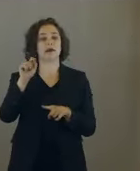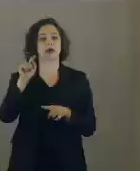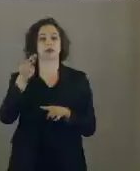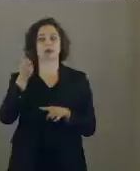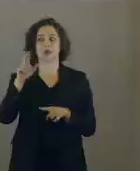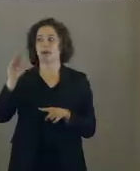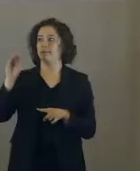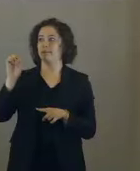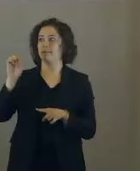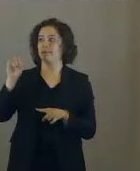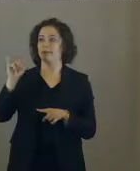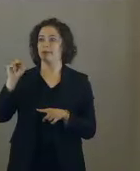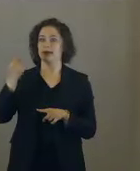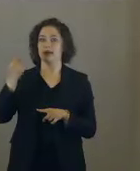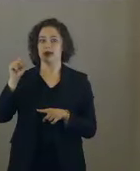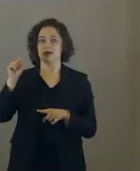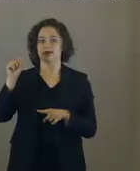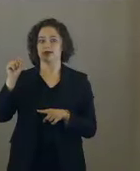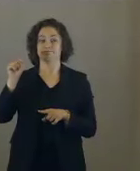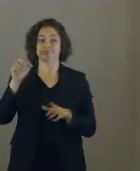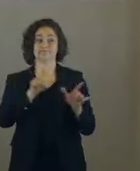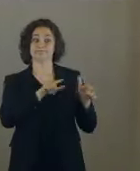Meingas. Heather, take it away, please.